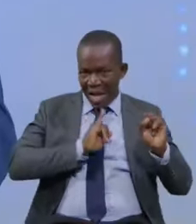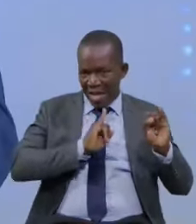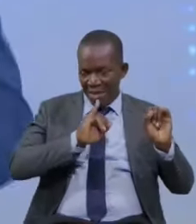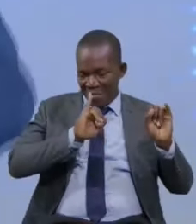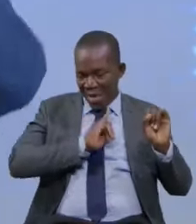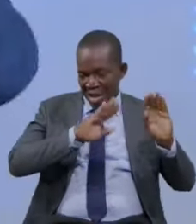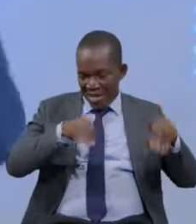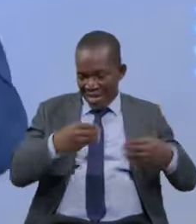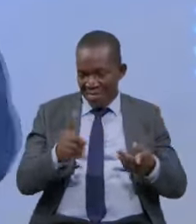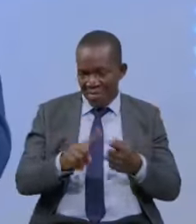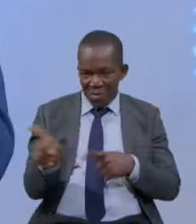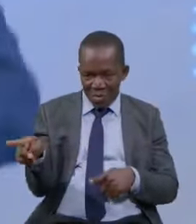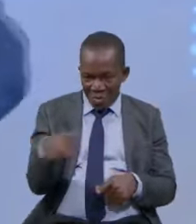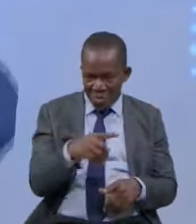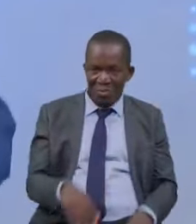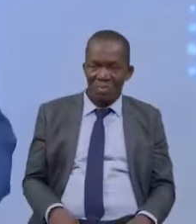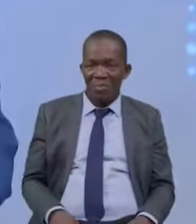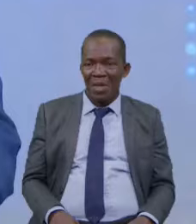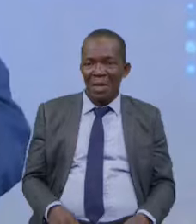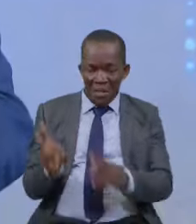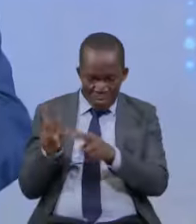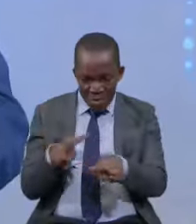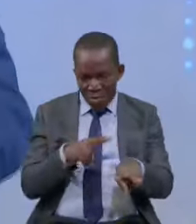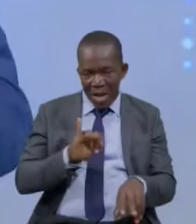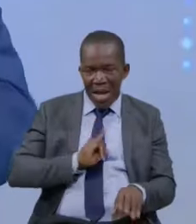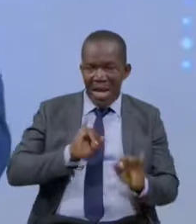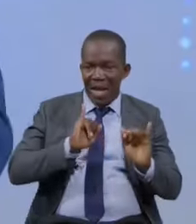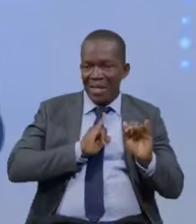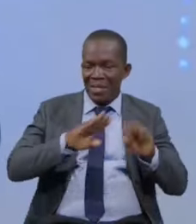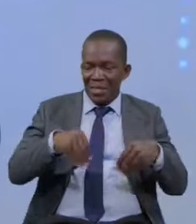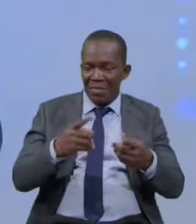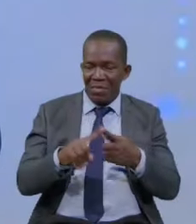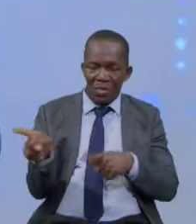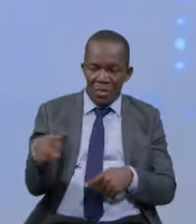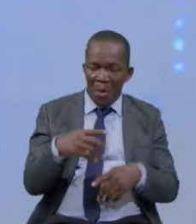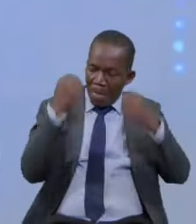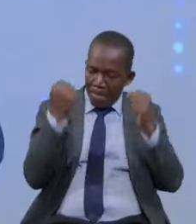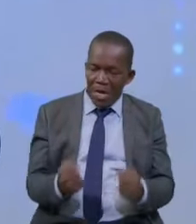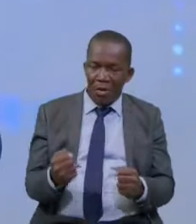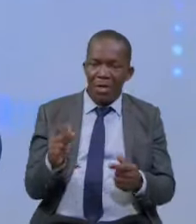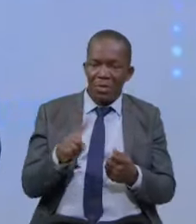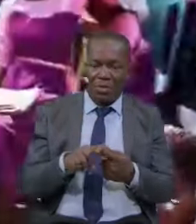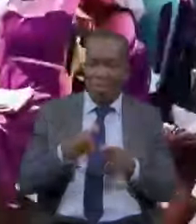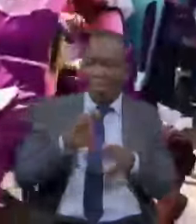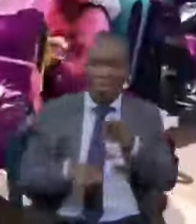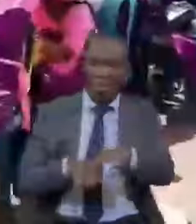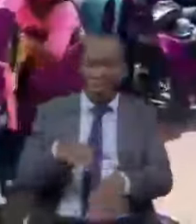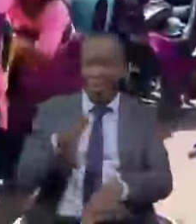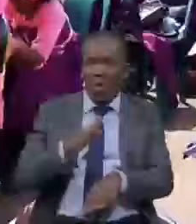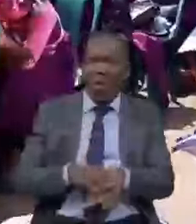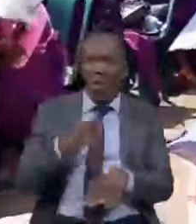you power to tread on serpents and scorpions. Somebody shout, amen.